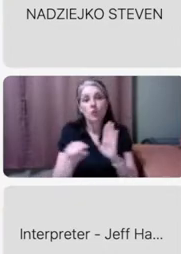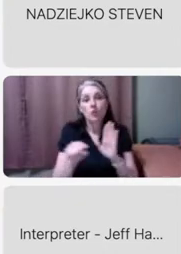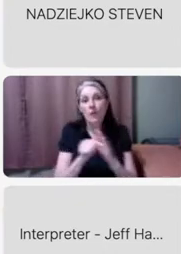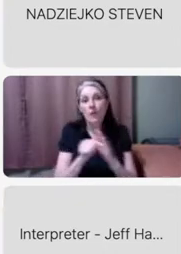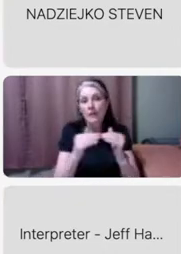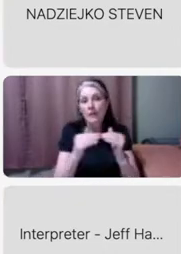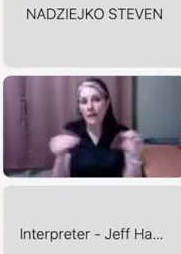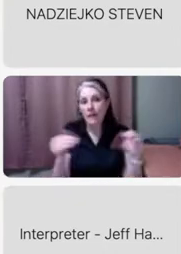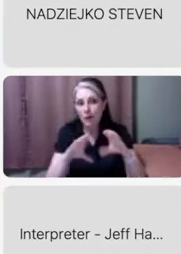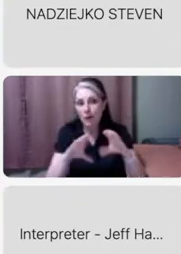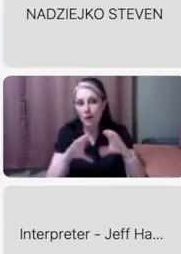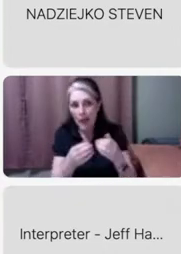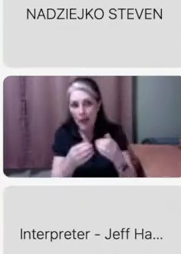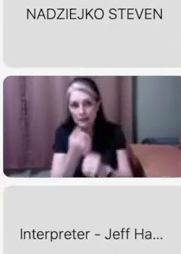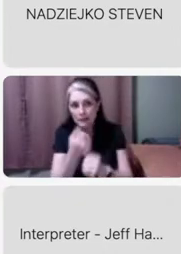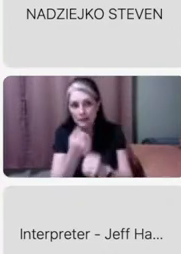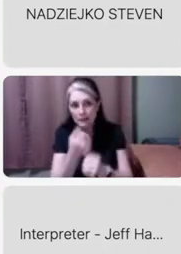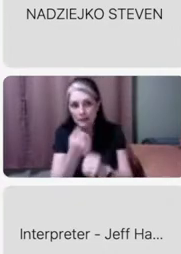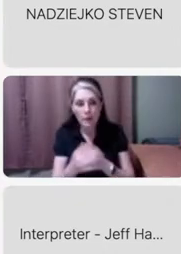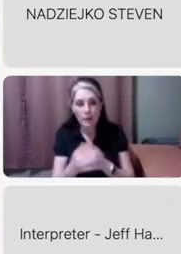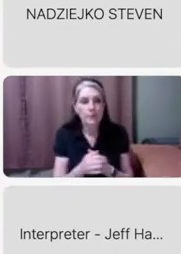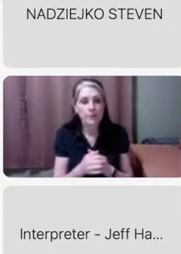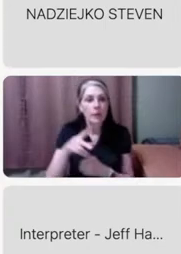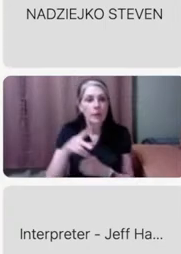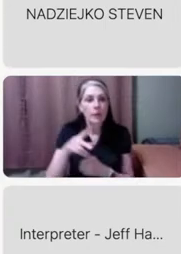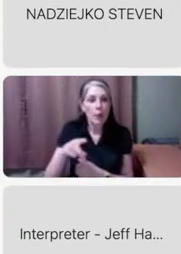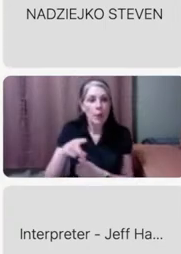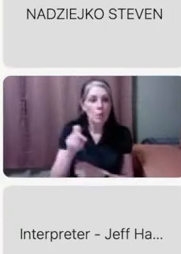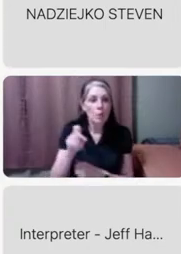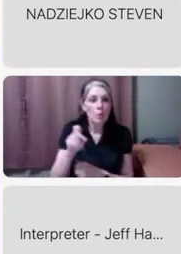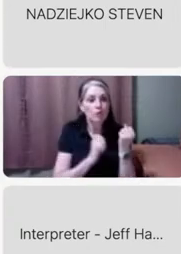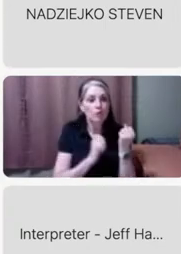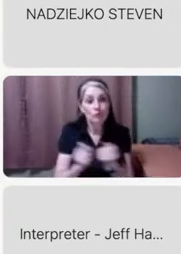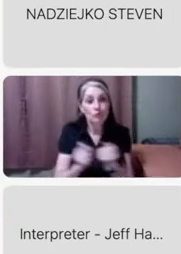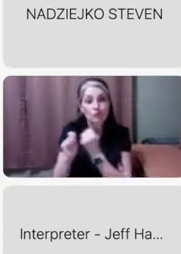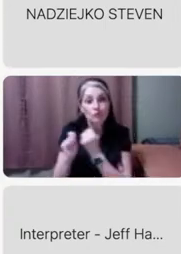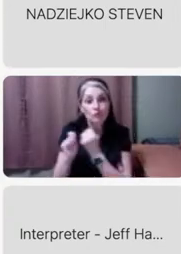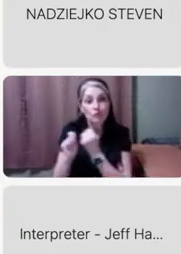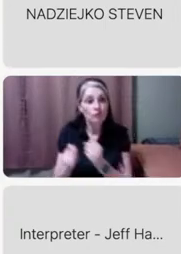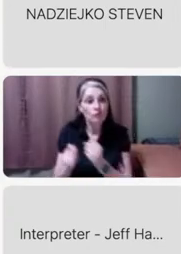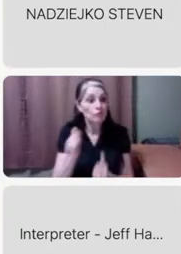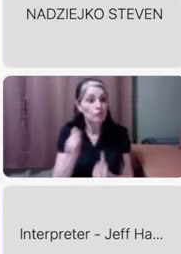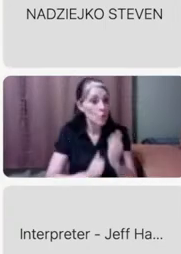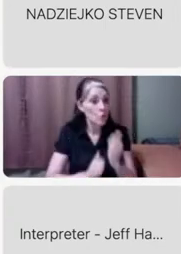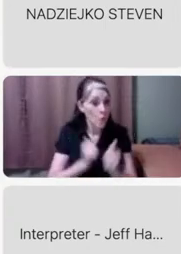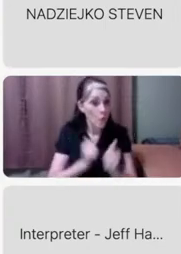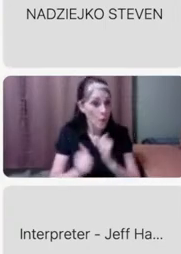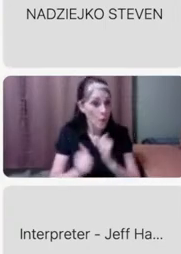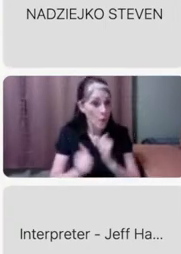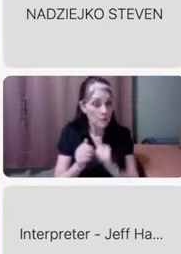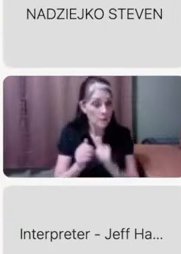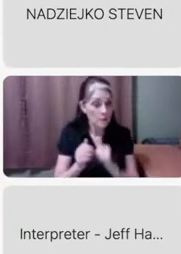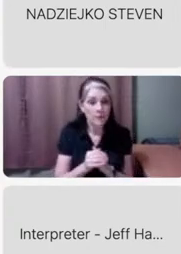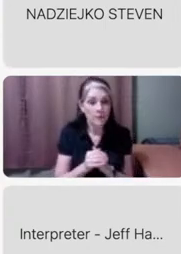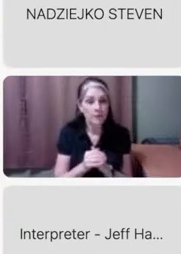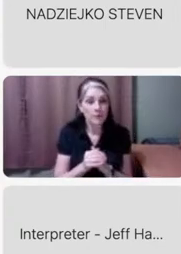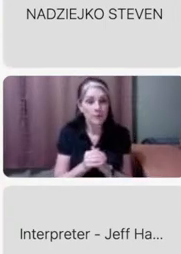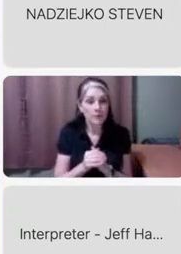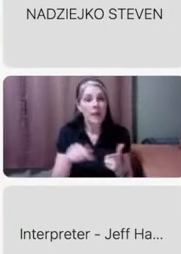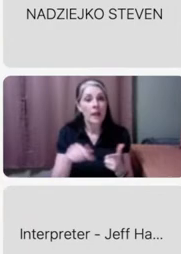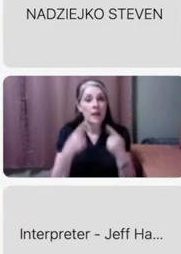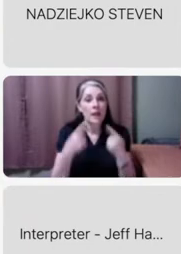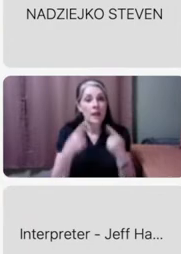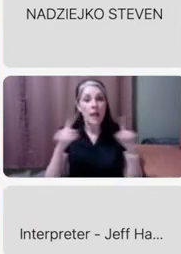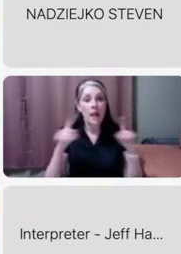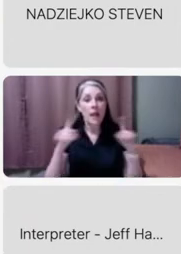next our prep squad performed their energetic nationals routine followed by the announcement and recognition of all of our spring